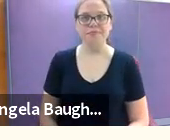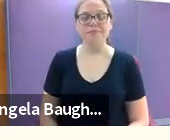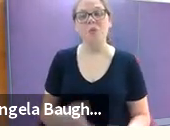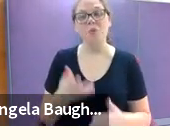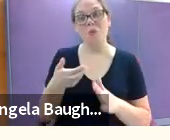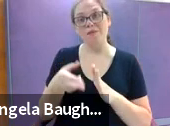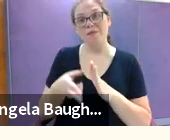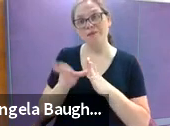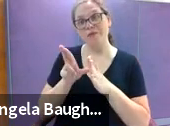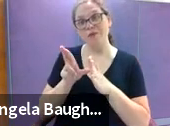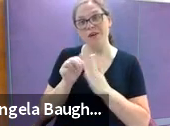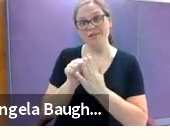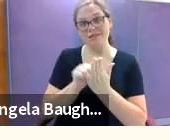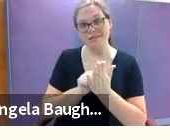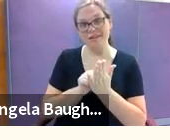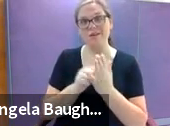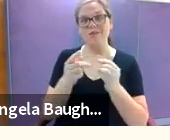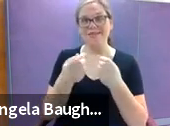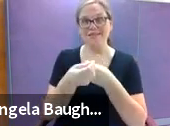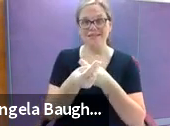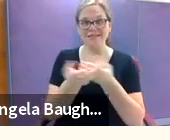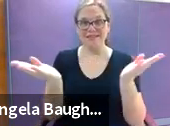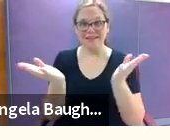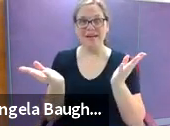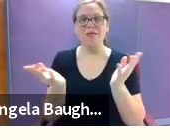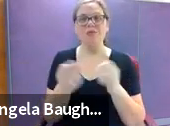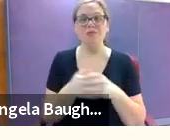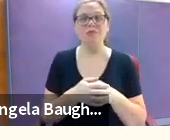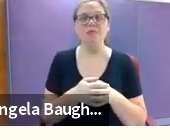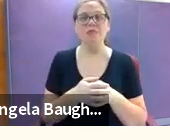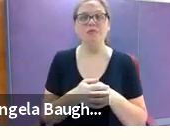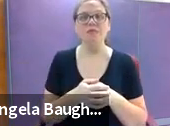the agenda. We did send out the agenda.